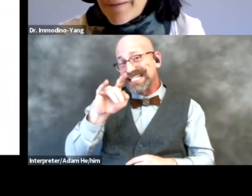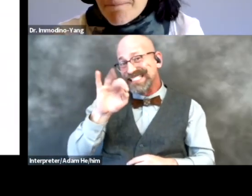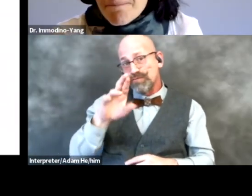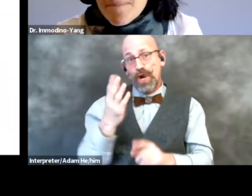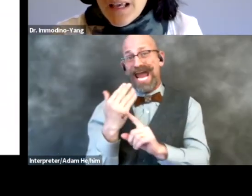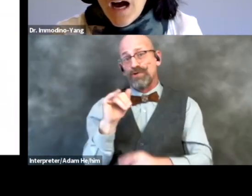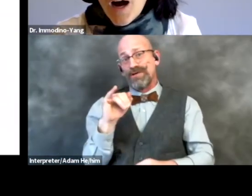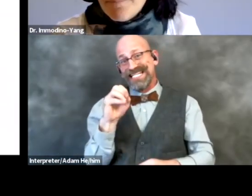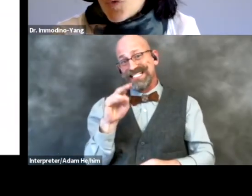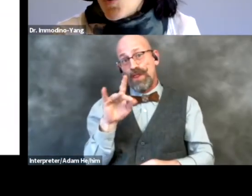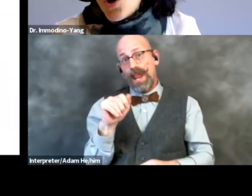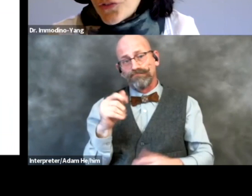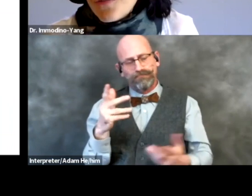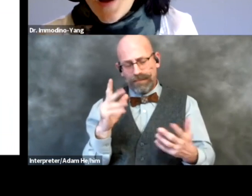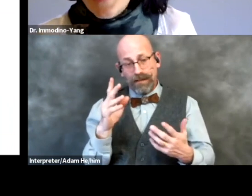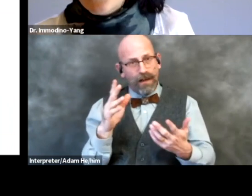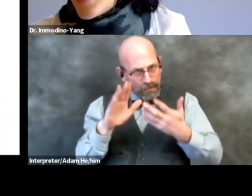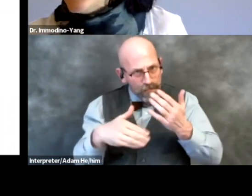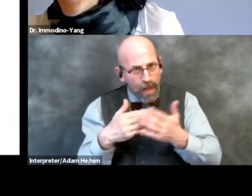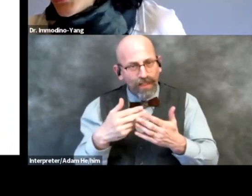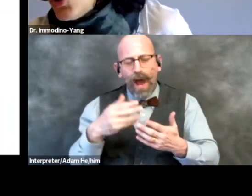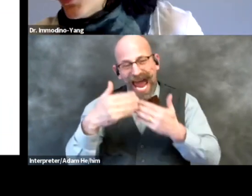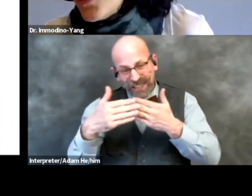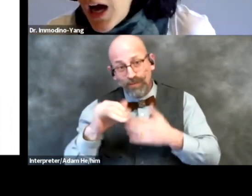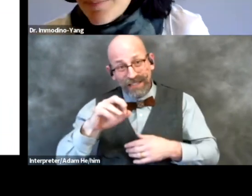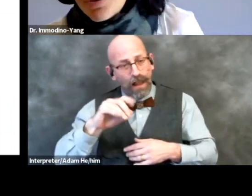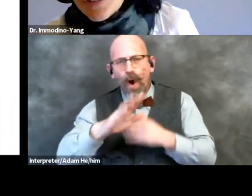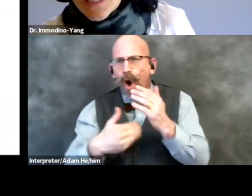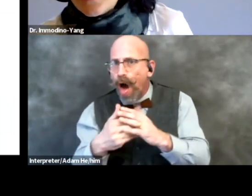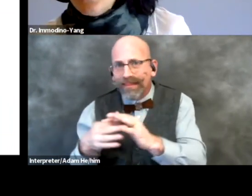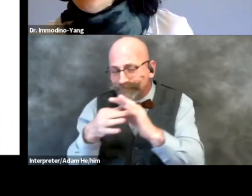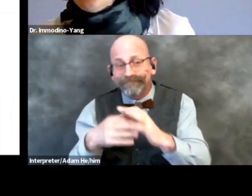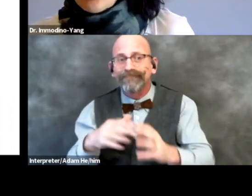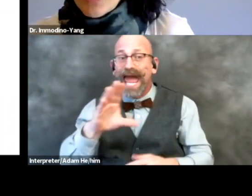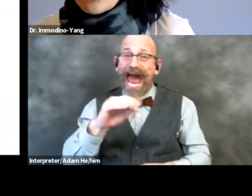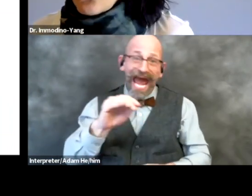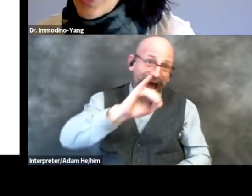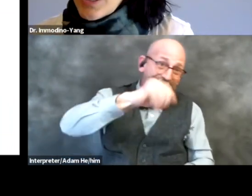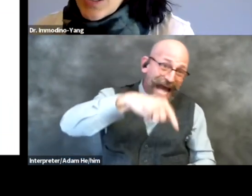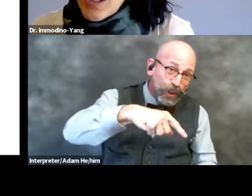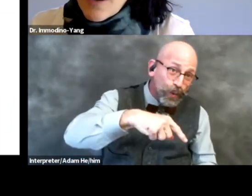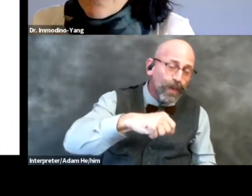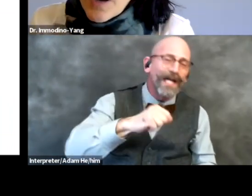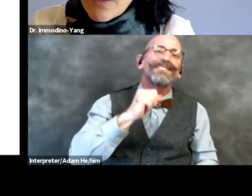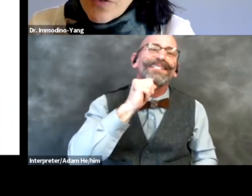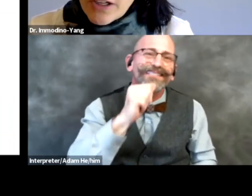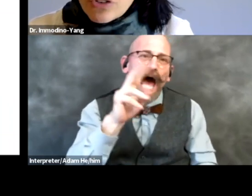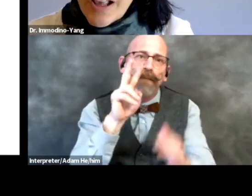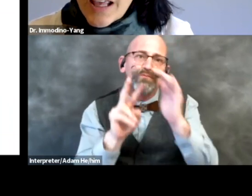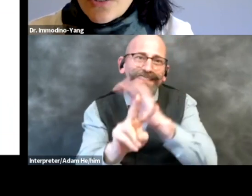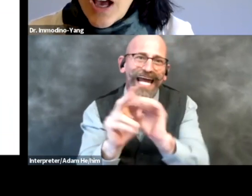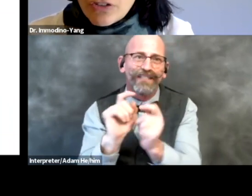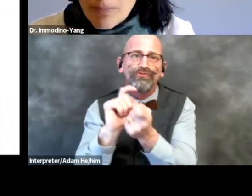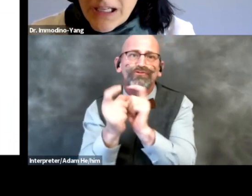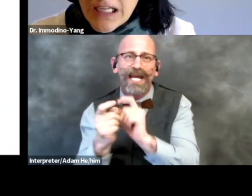complex thinking. We also find that IQ does not predict changes in